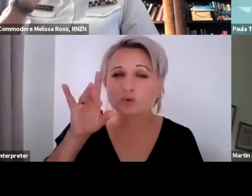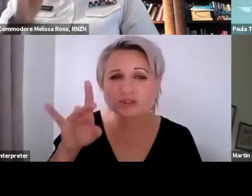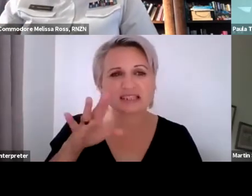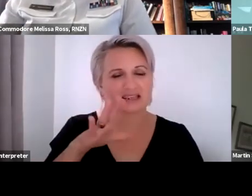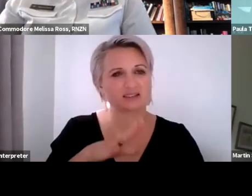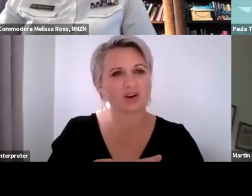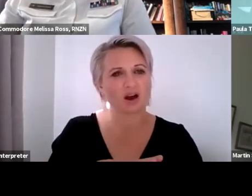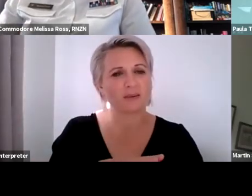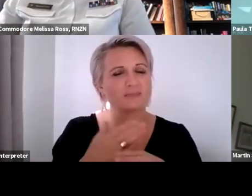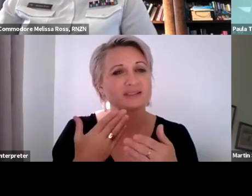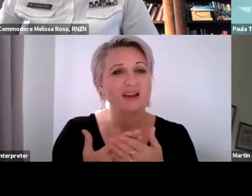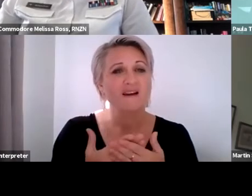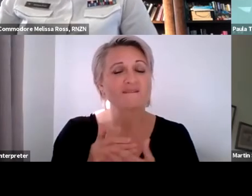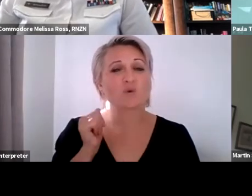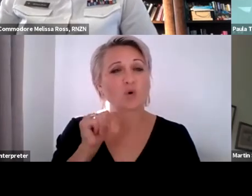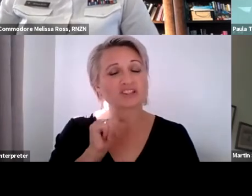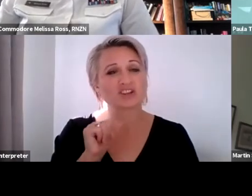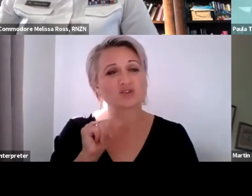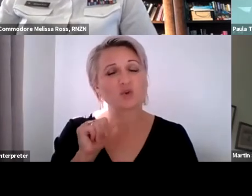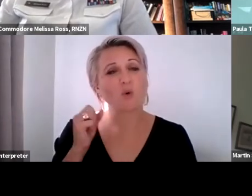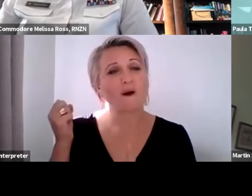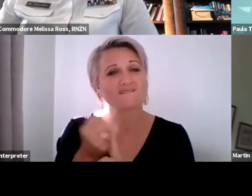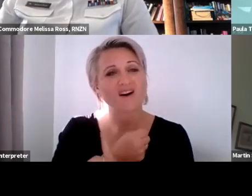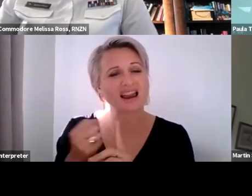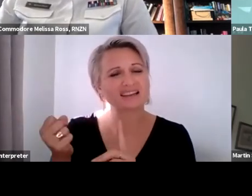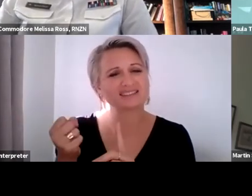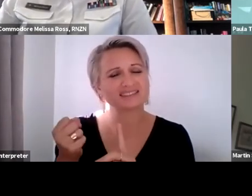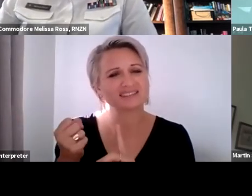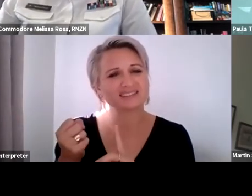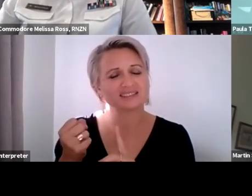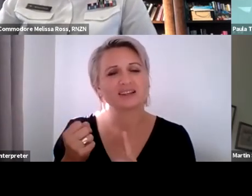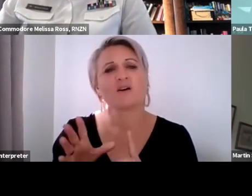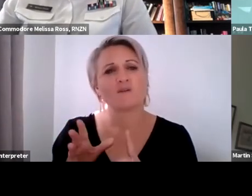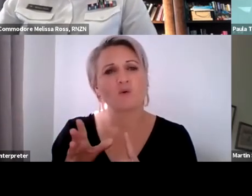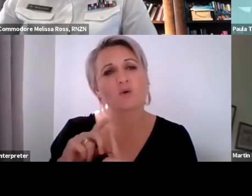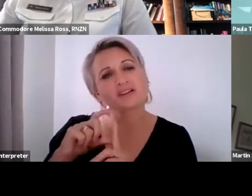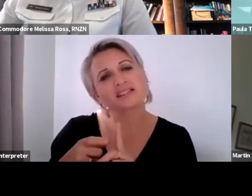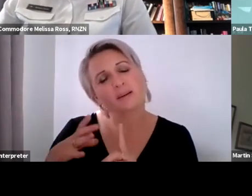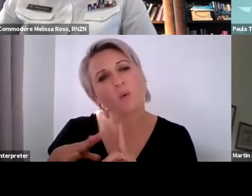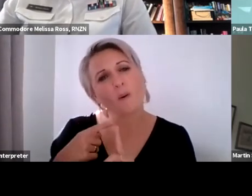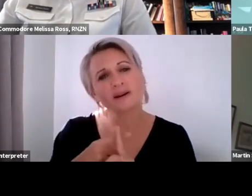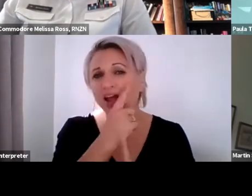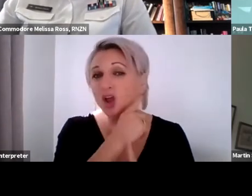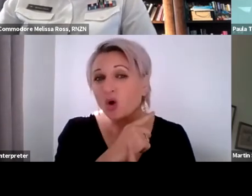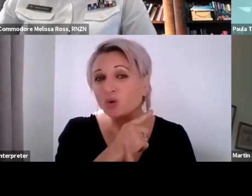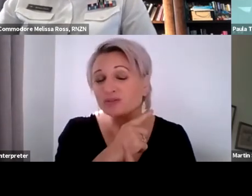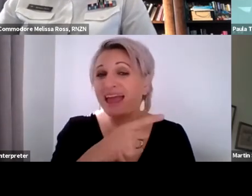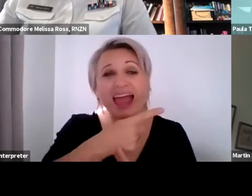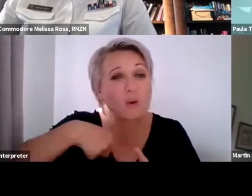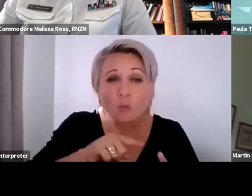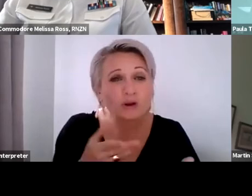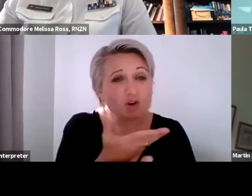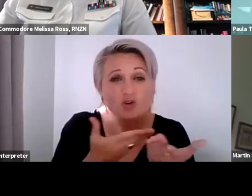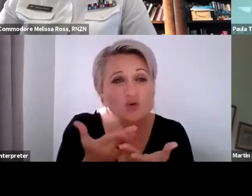4 to 10 times for sexual violence towards disabled women and girls. And we don't talk about it.